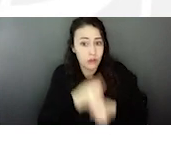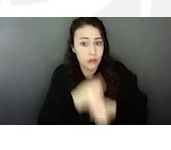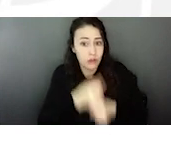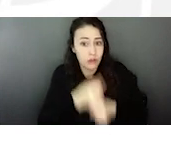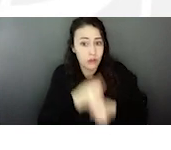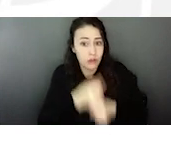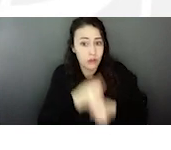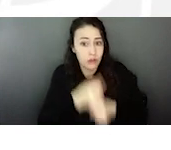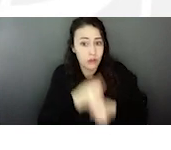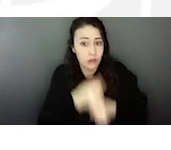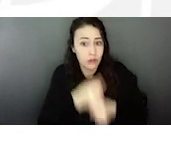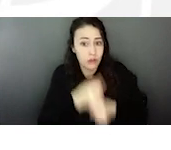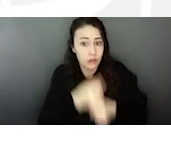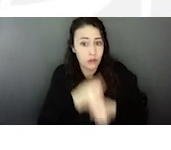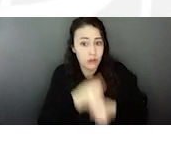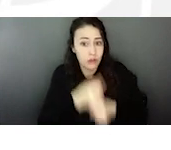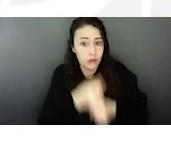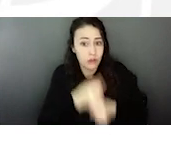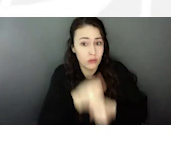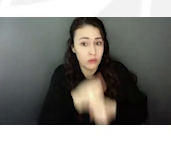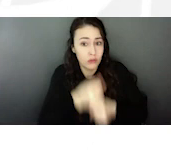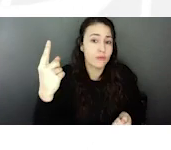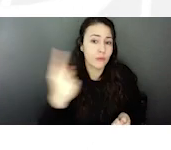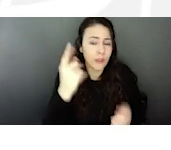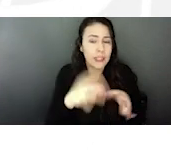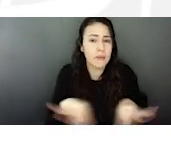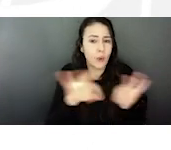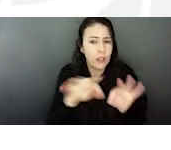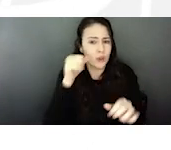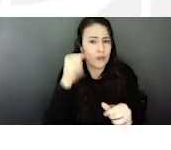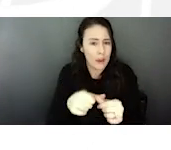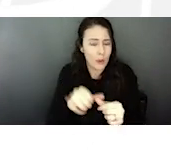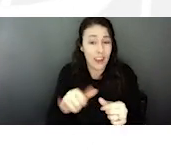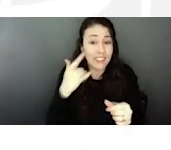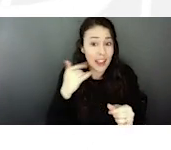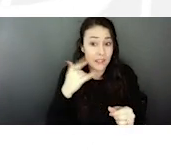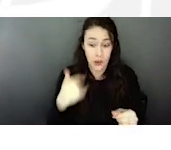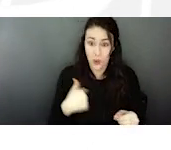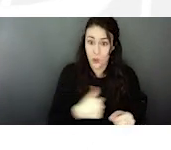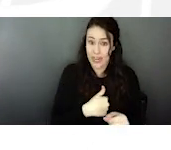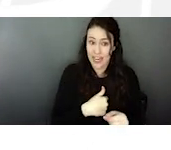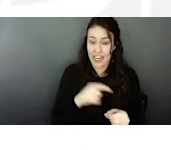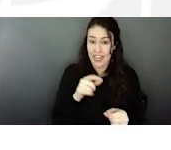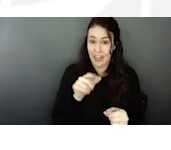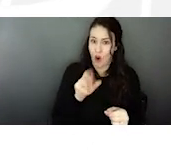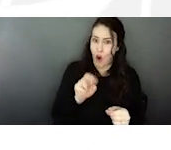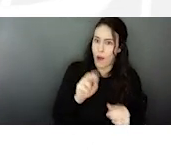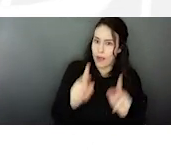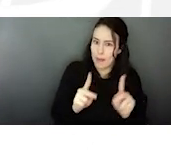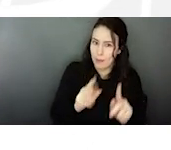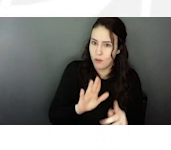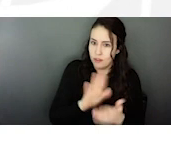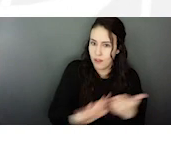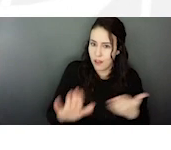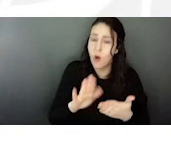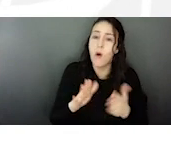We serve the top 100% of students in the state of California. We are the people's college, right? We are the open access college, and we